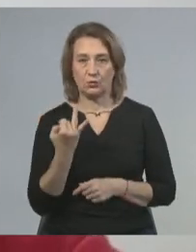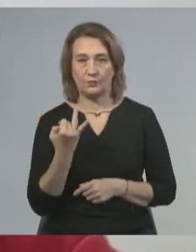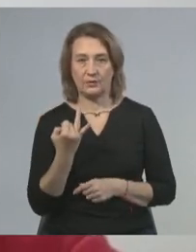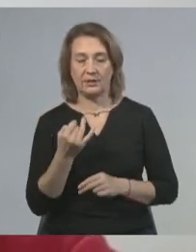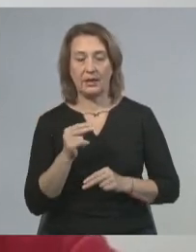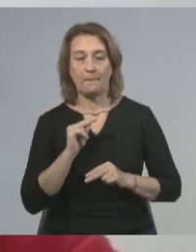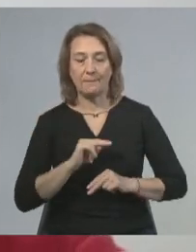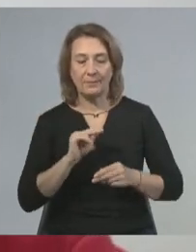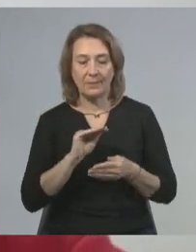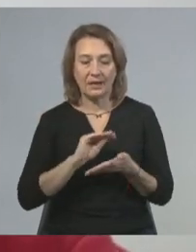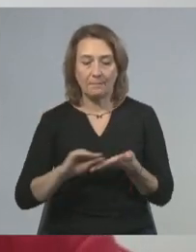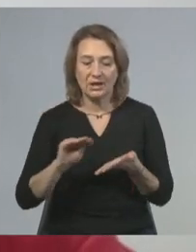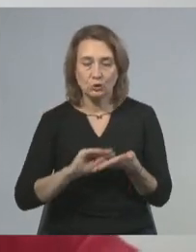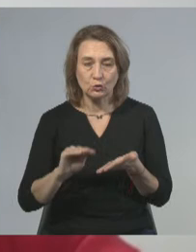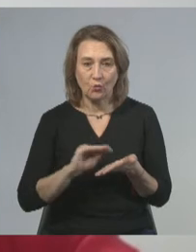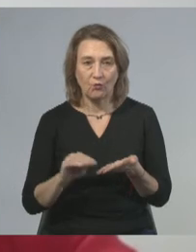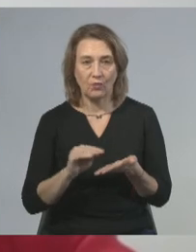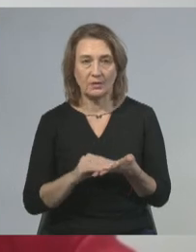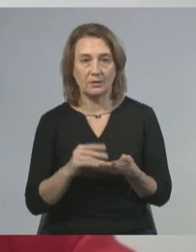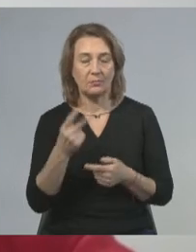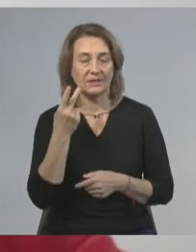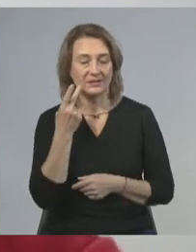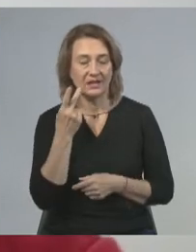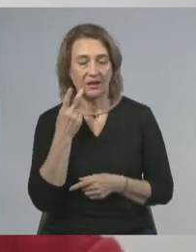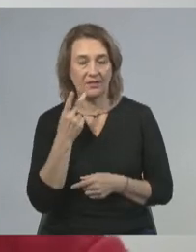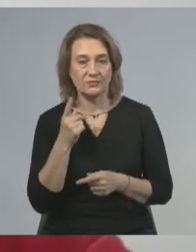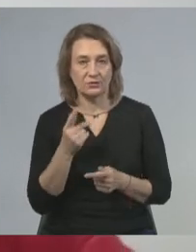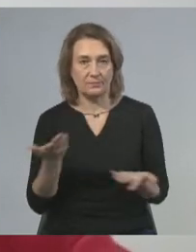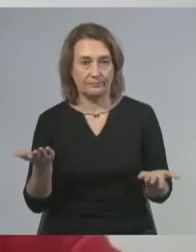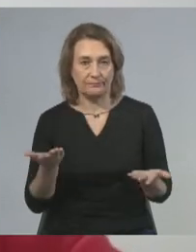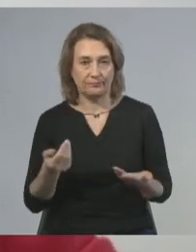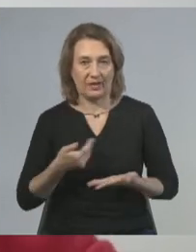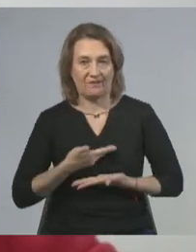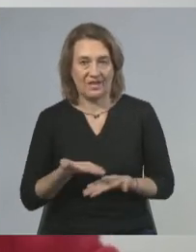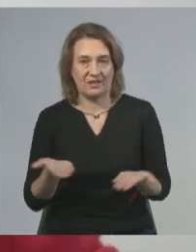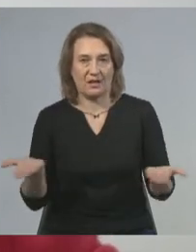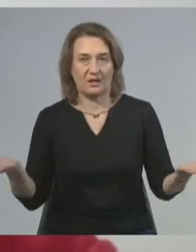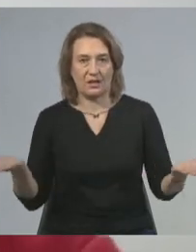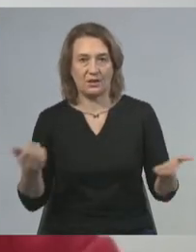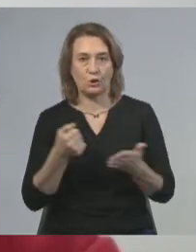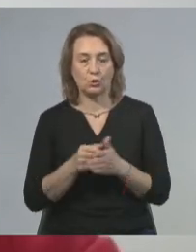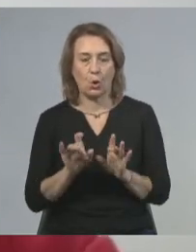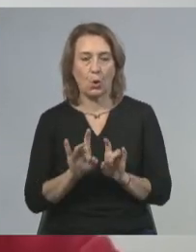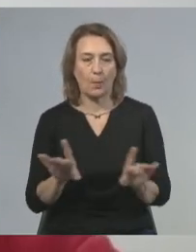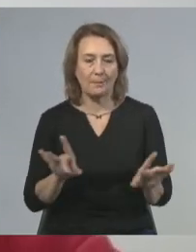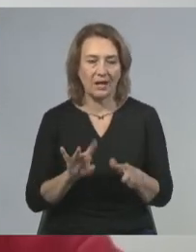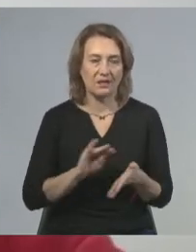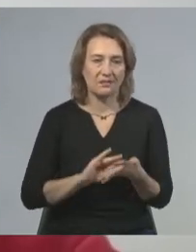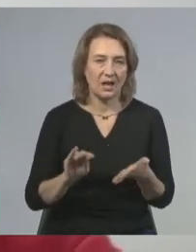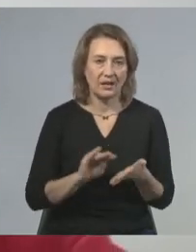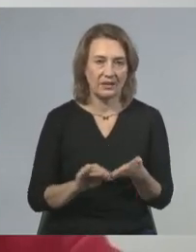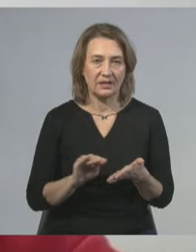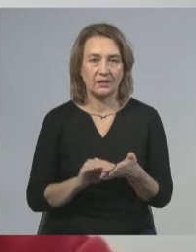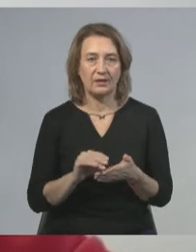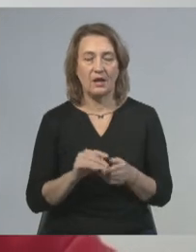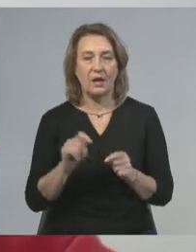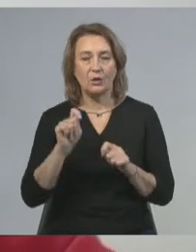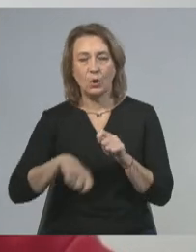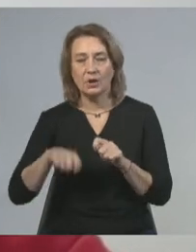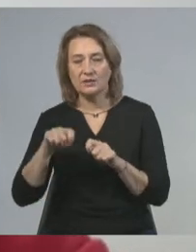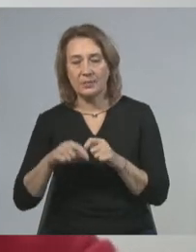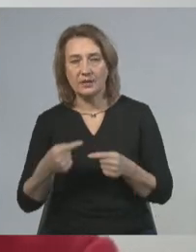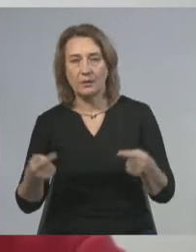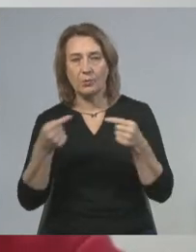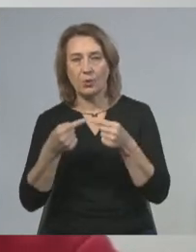code so they want to have the full the big picture and i would like to say that we are always open to